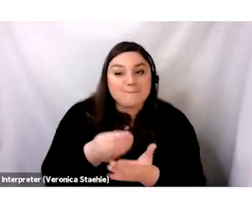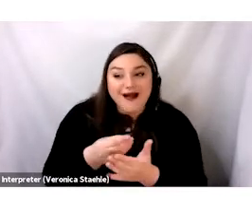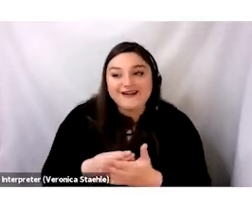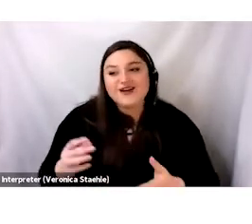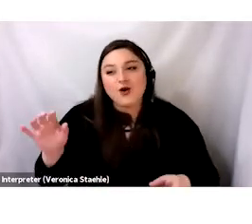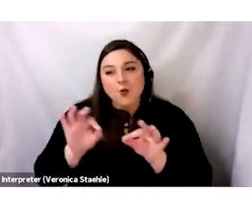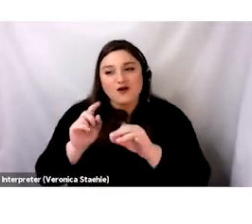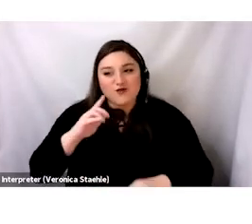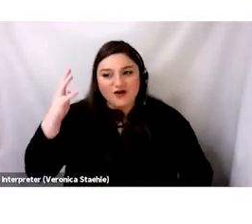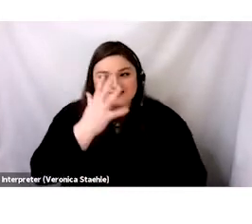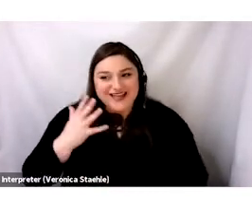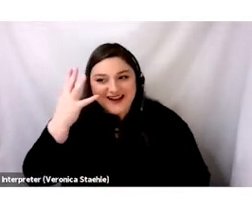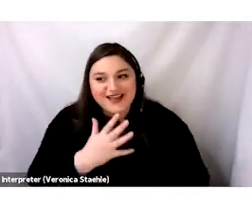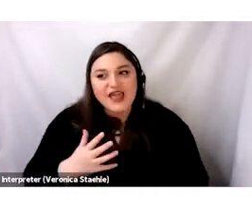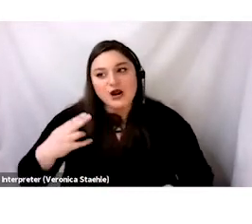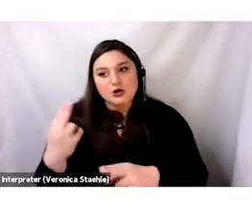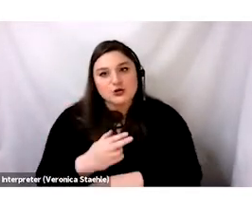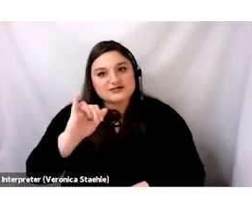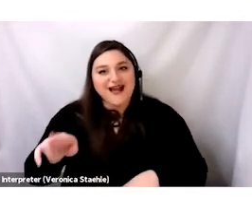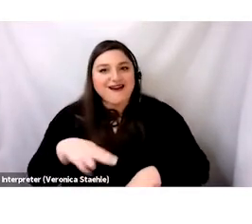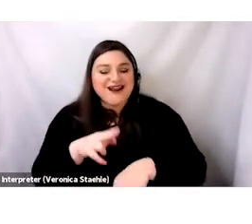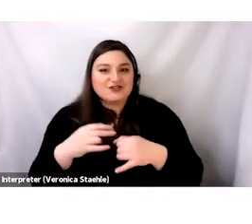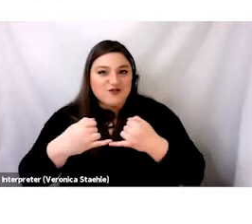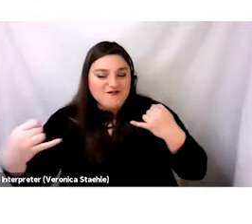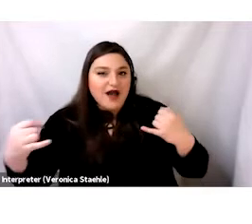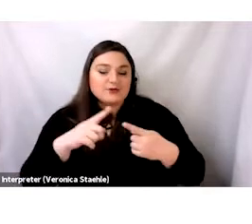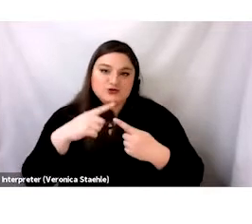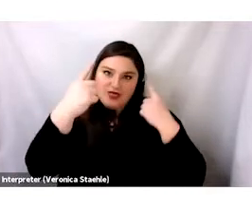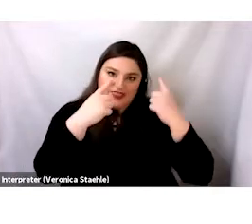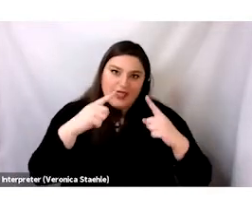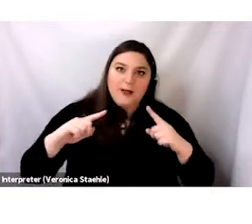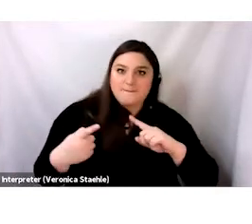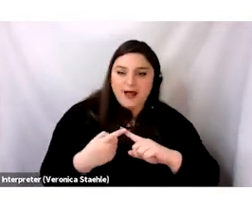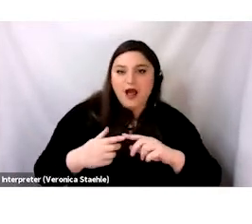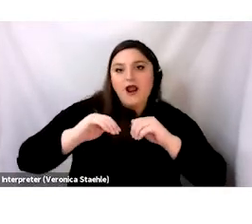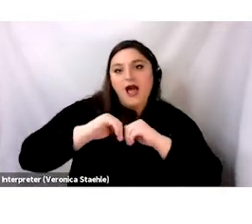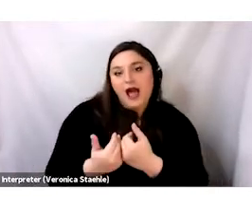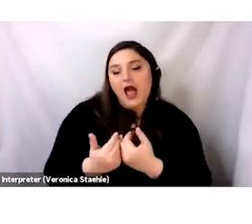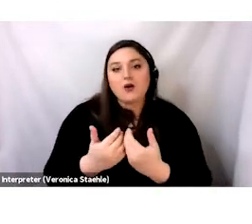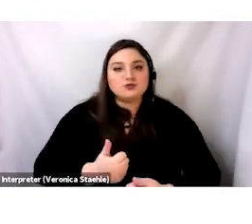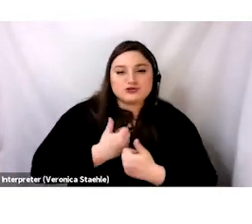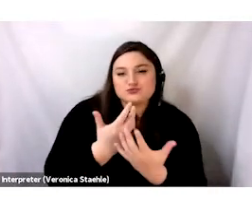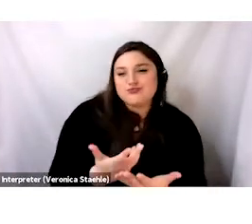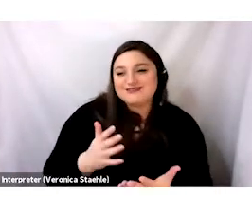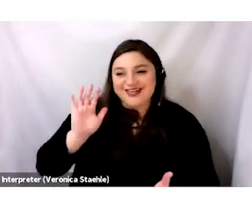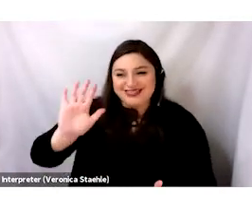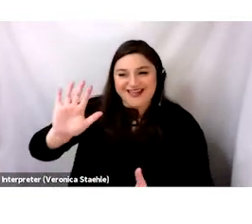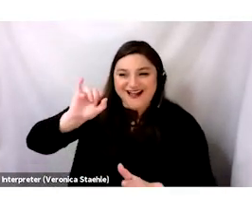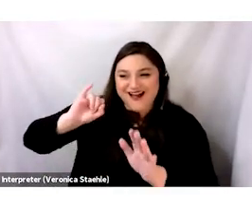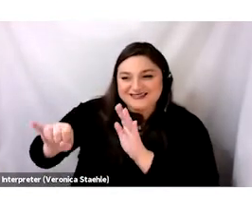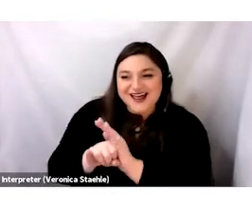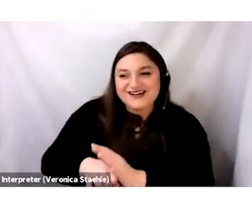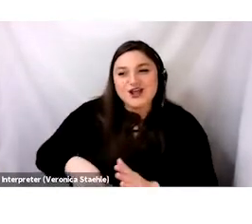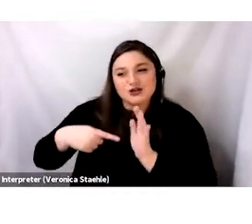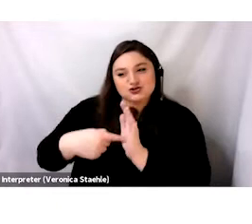culture that used this natural fiber to think about the way that they express who they are, the way that they